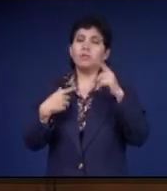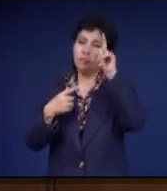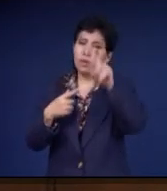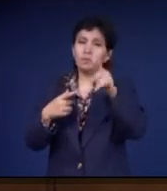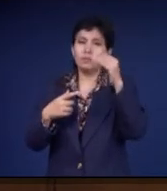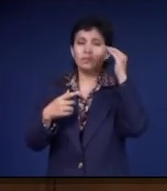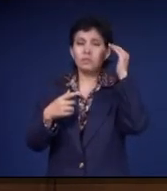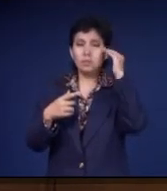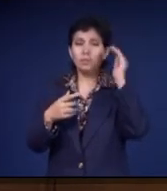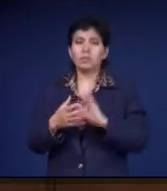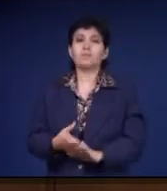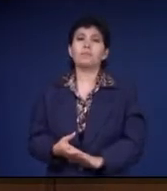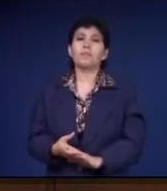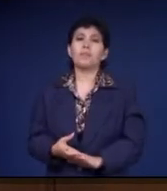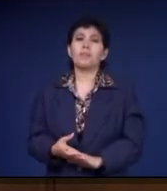know.